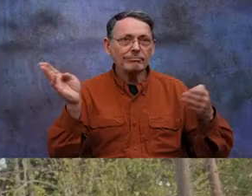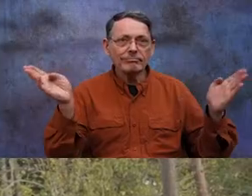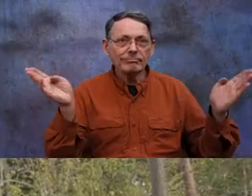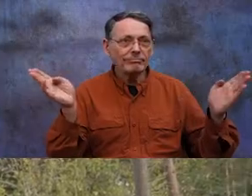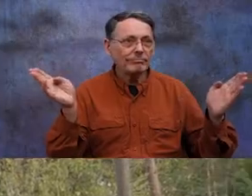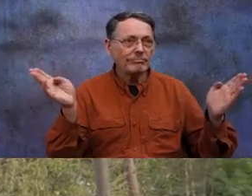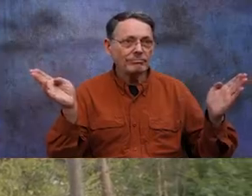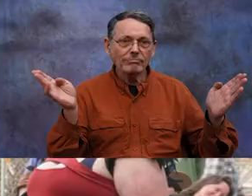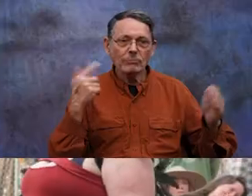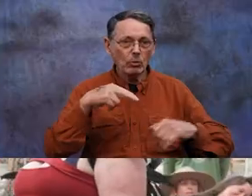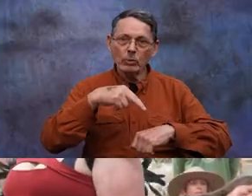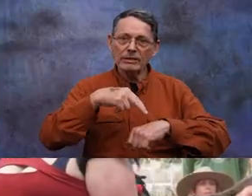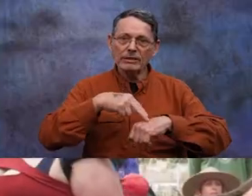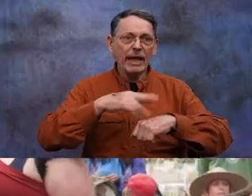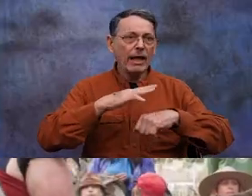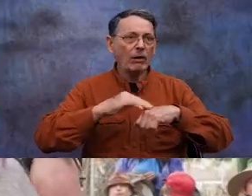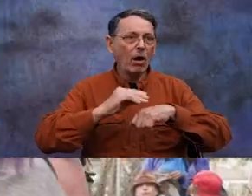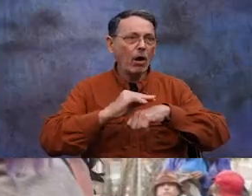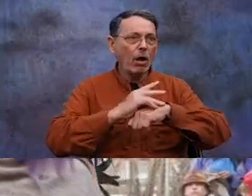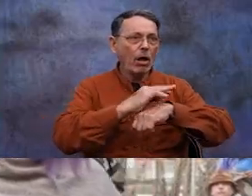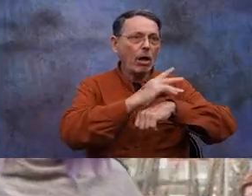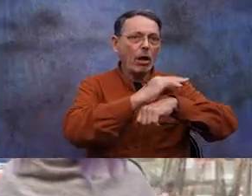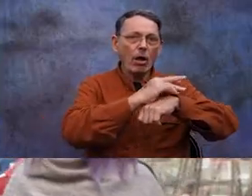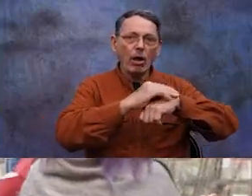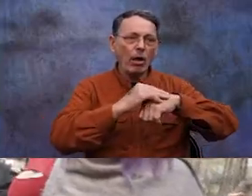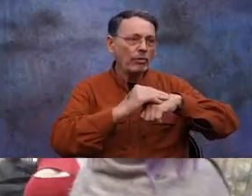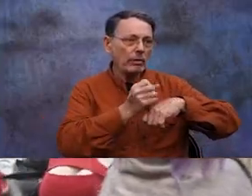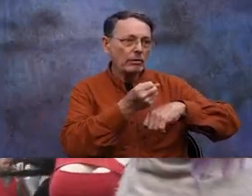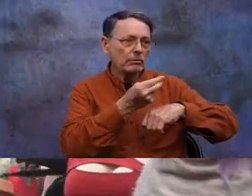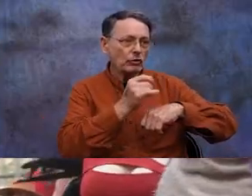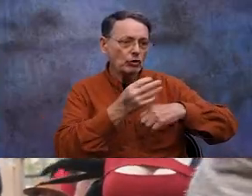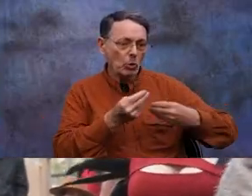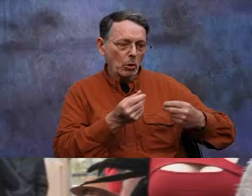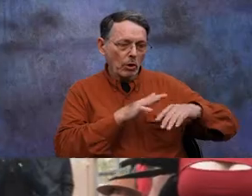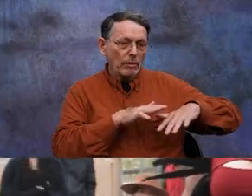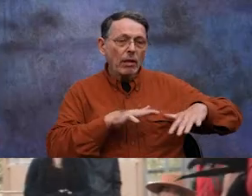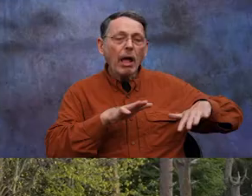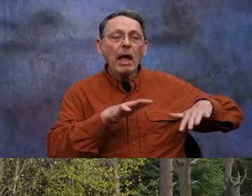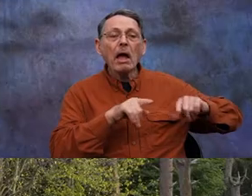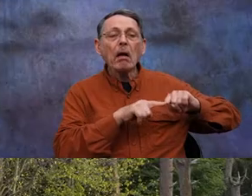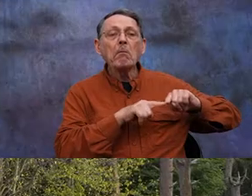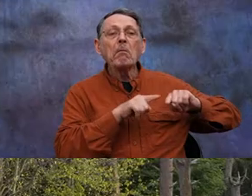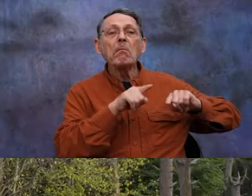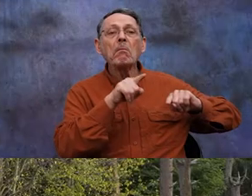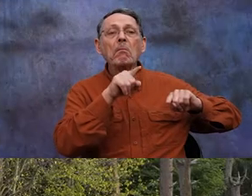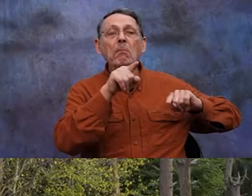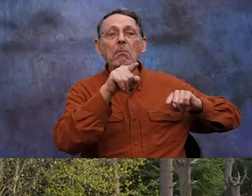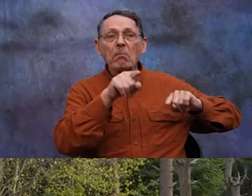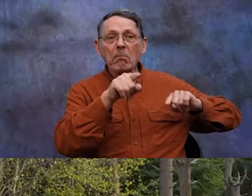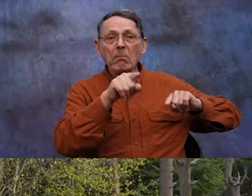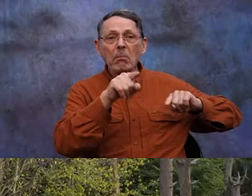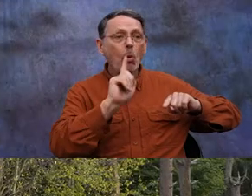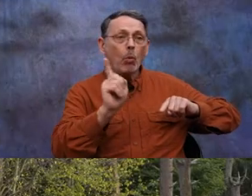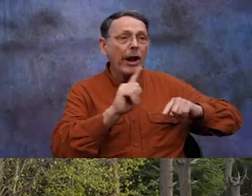And we stand on the shore that leads to that place where the dead and the living can